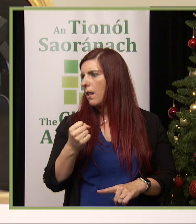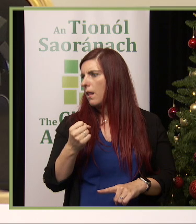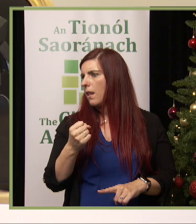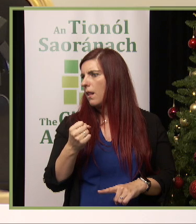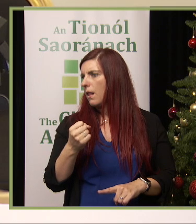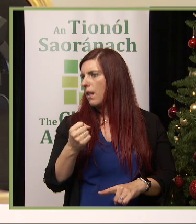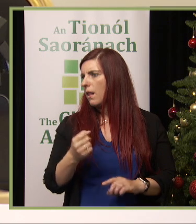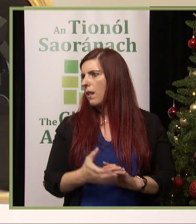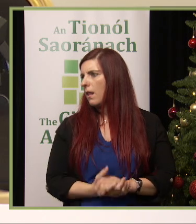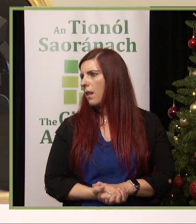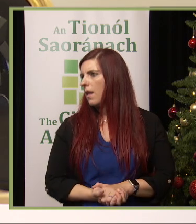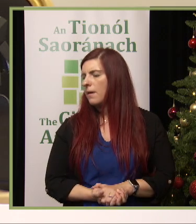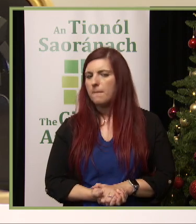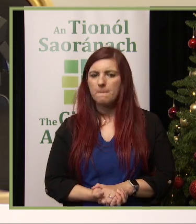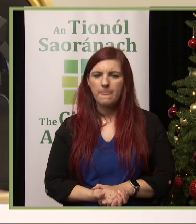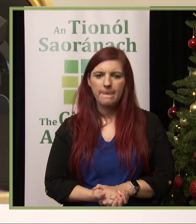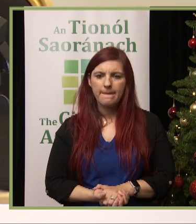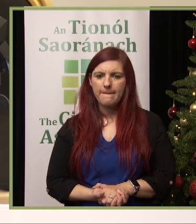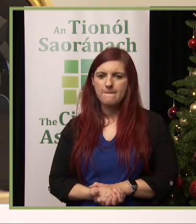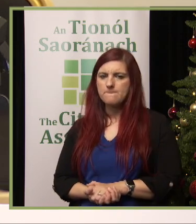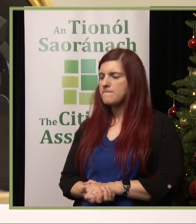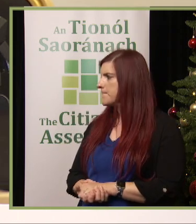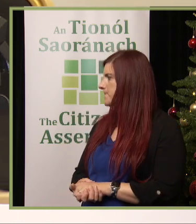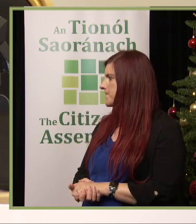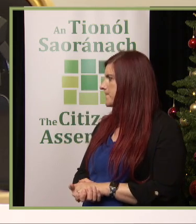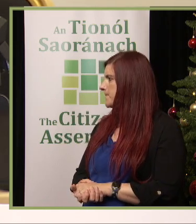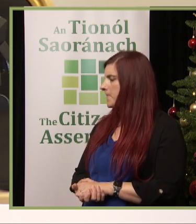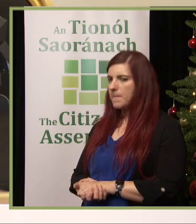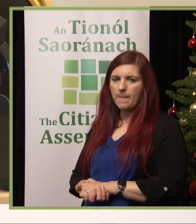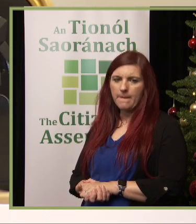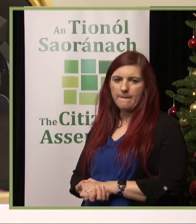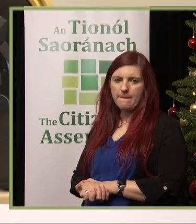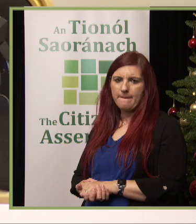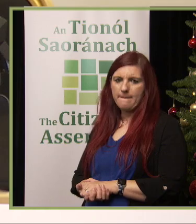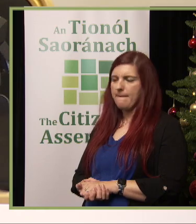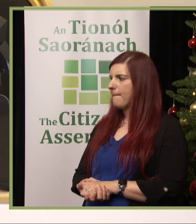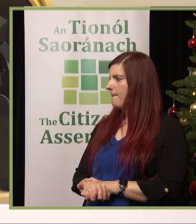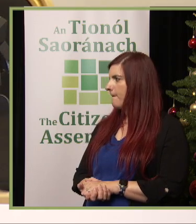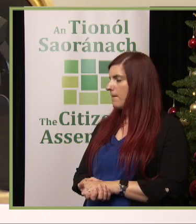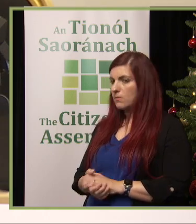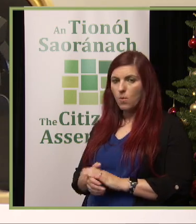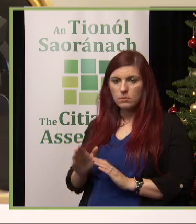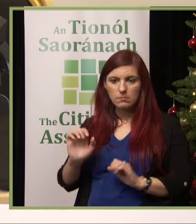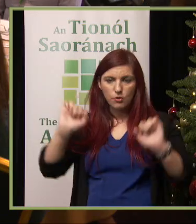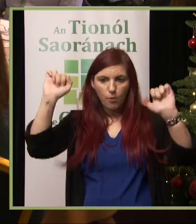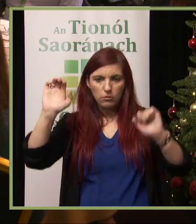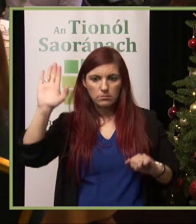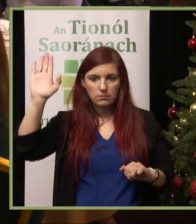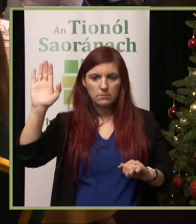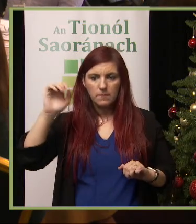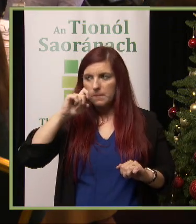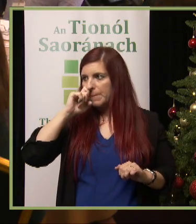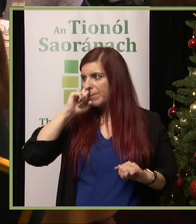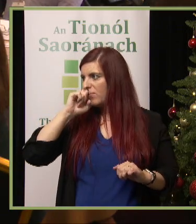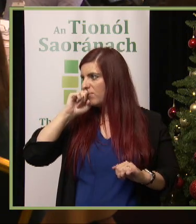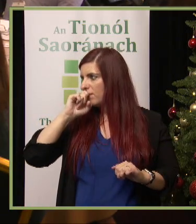timelines. Okay. All in favour of and achievable?